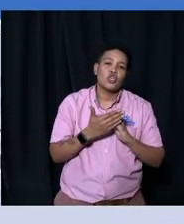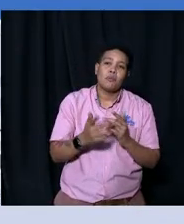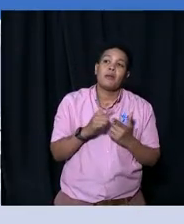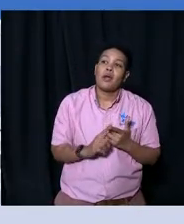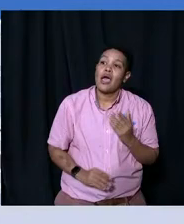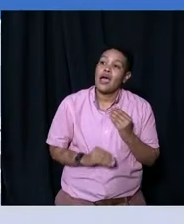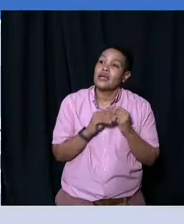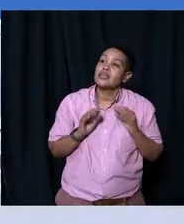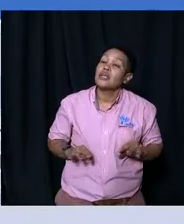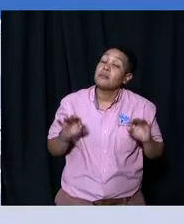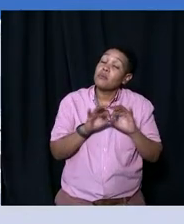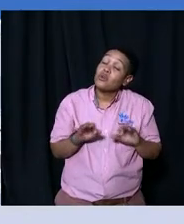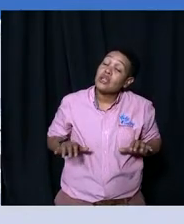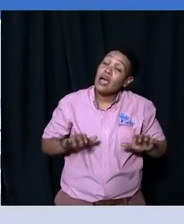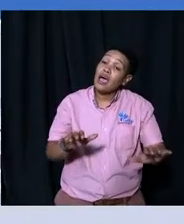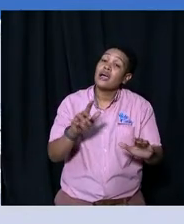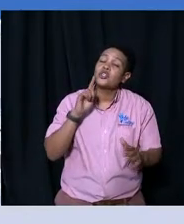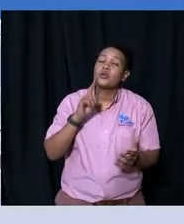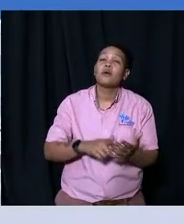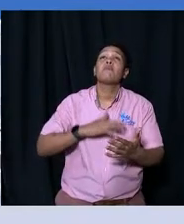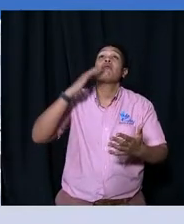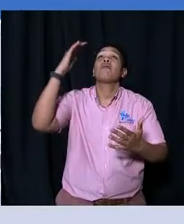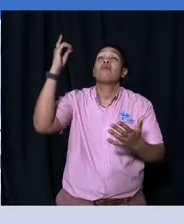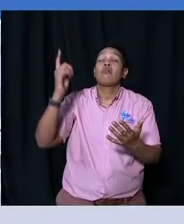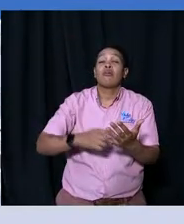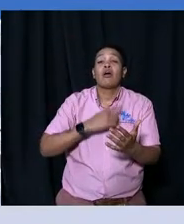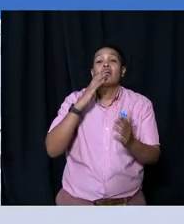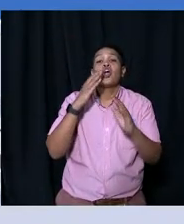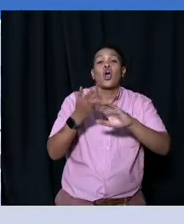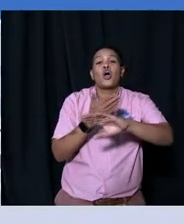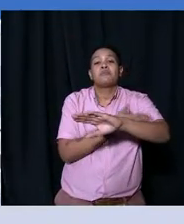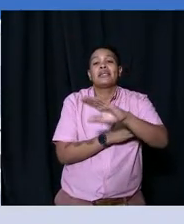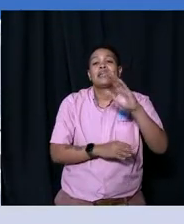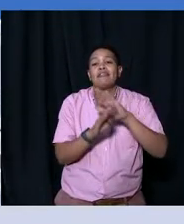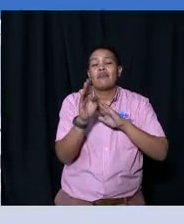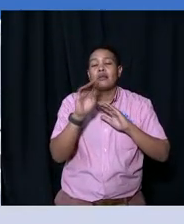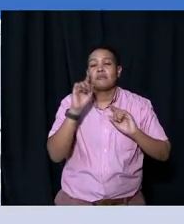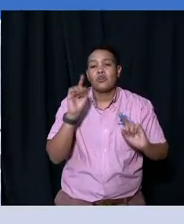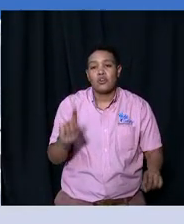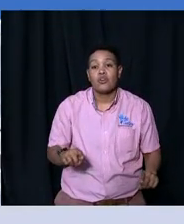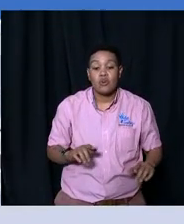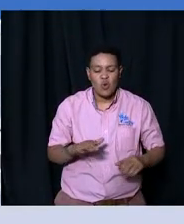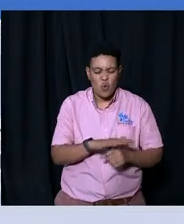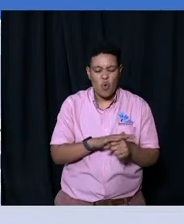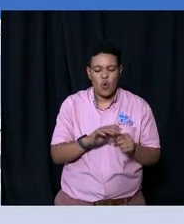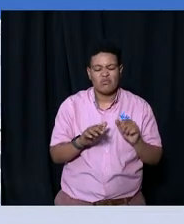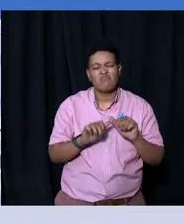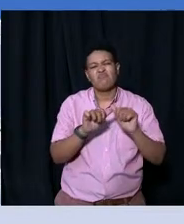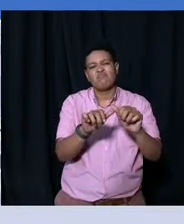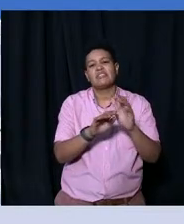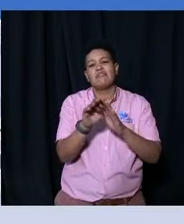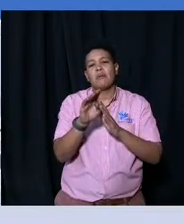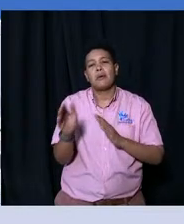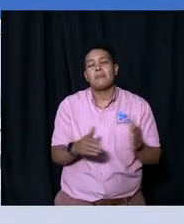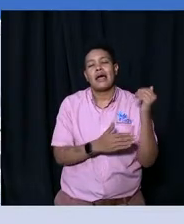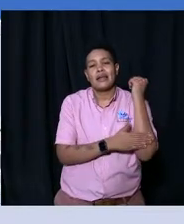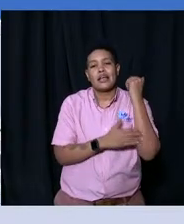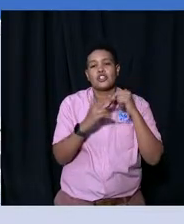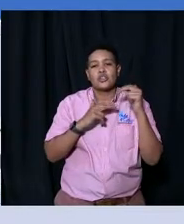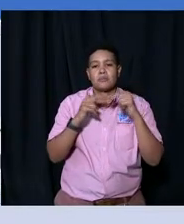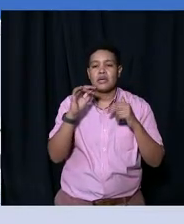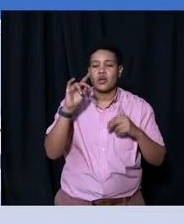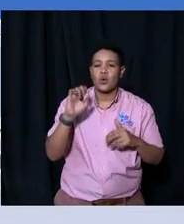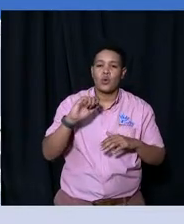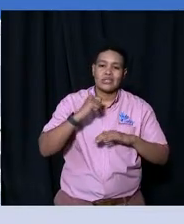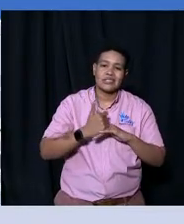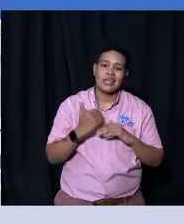very important action would be to periodically update development orders, local sustainable development plans, the National Building Code, setback